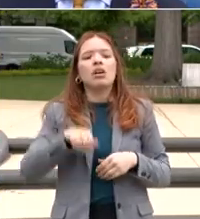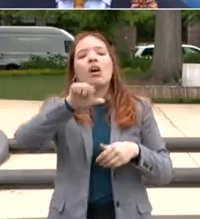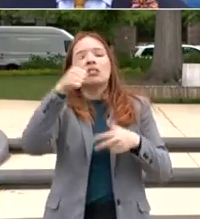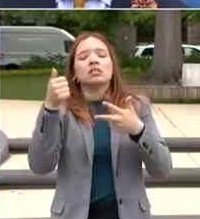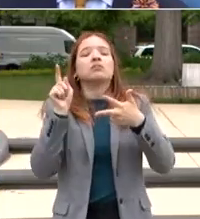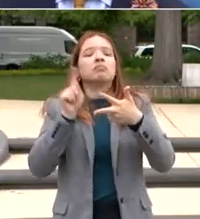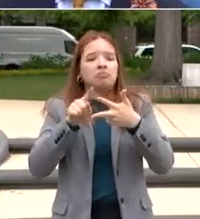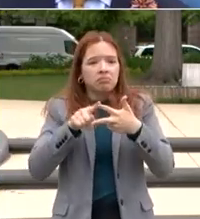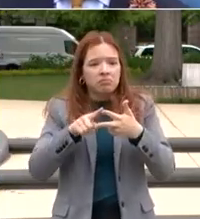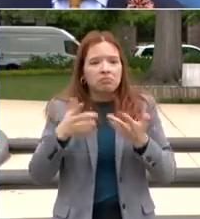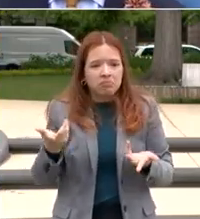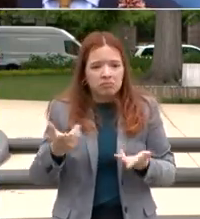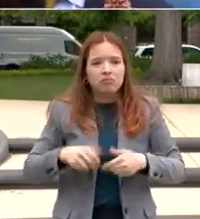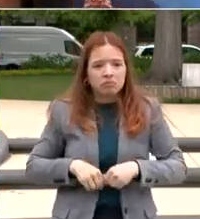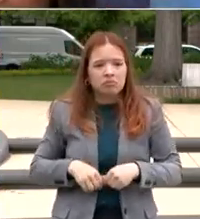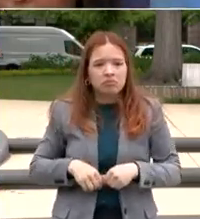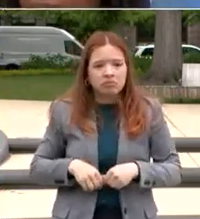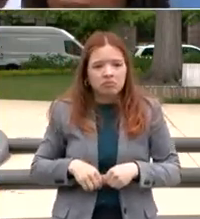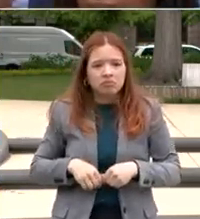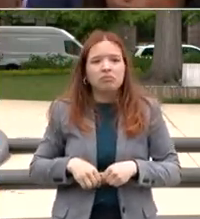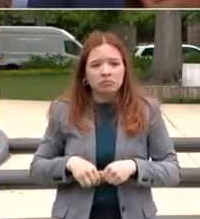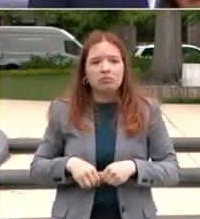Jaron Price. Director Lott.